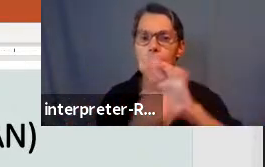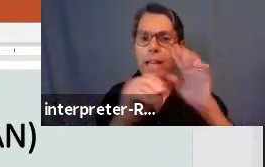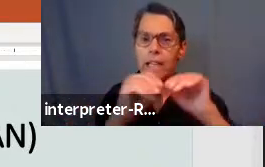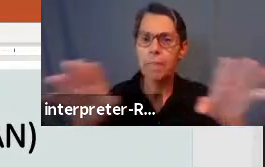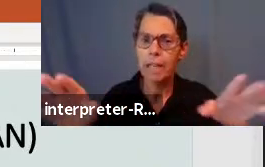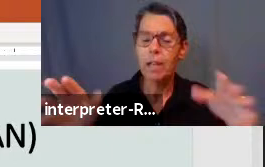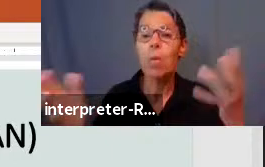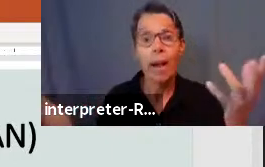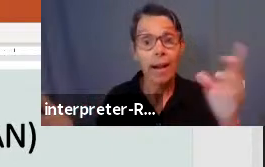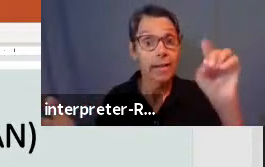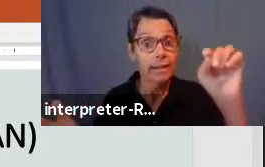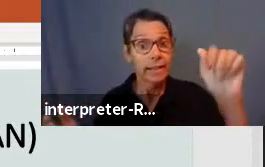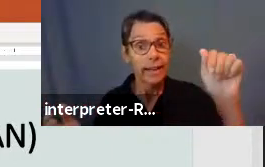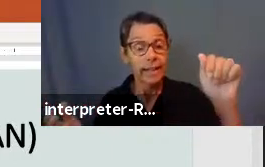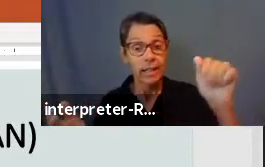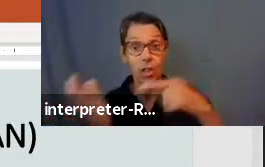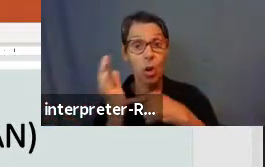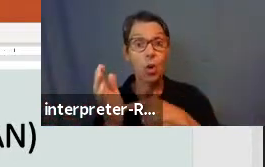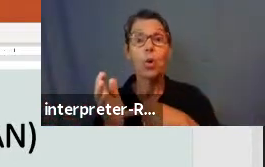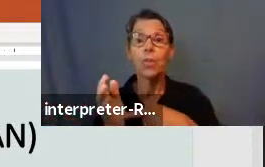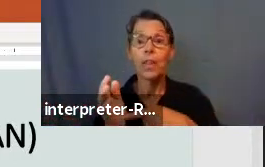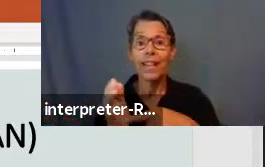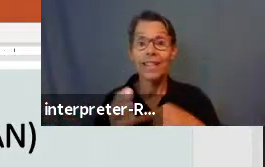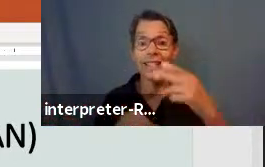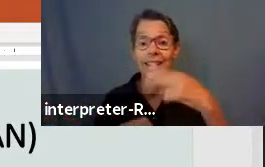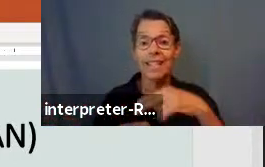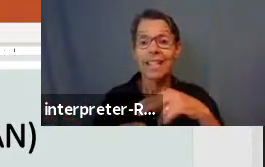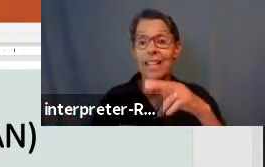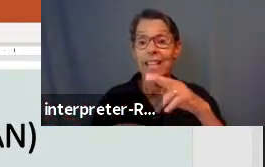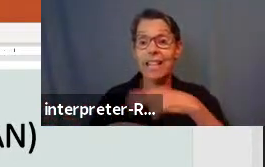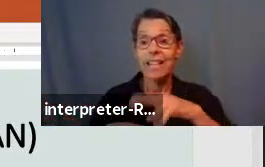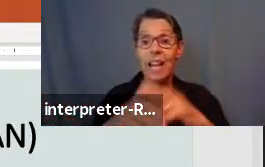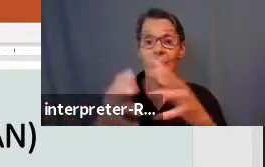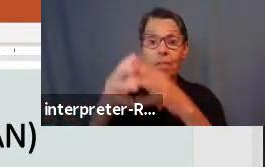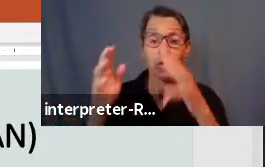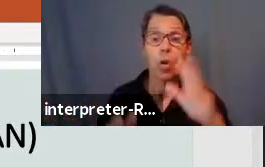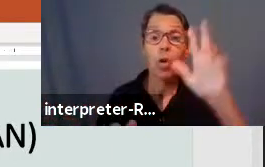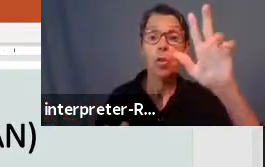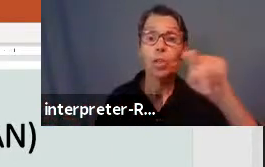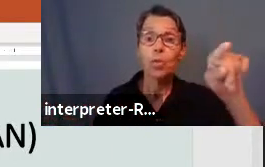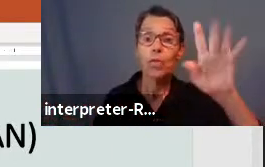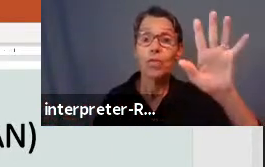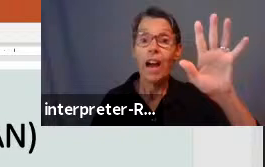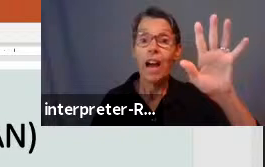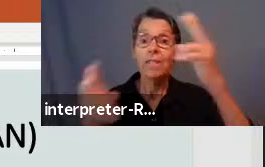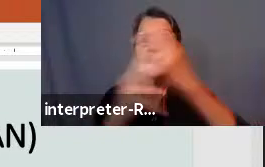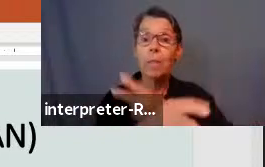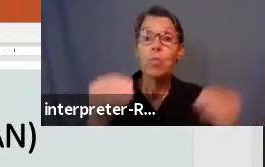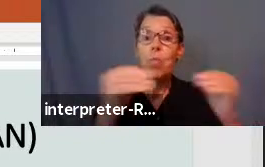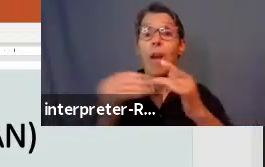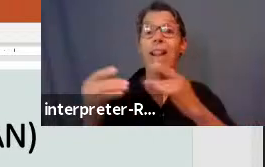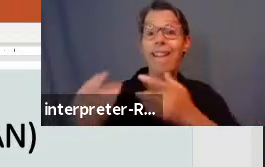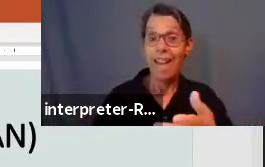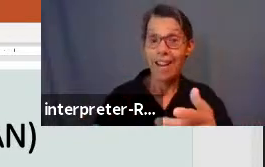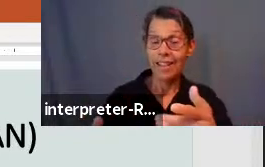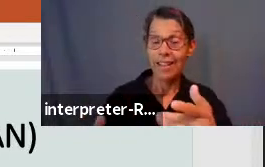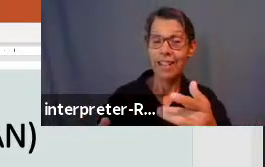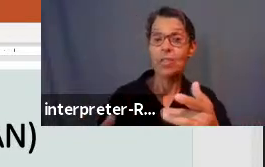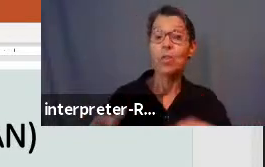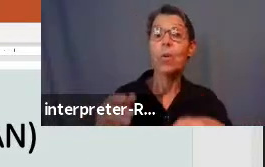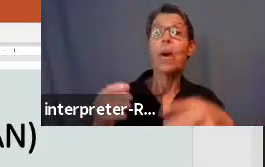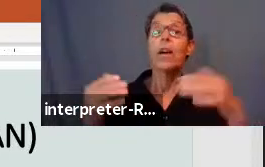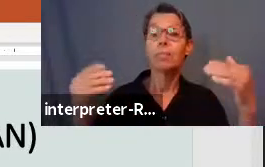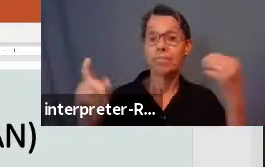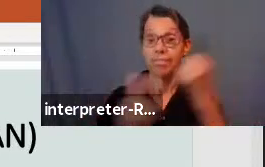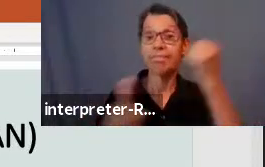showing that Native Americans were 3 to 5 times more likely to be diagnosed with COVID and twice as likely to die from COVID. So there was definitely